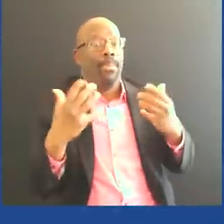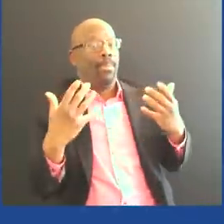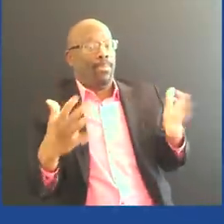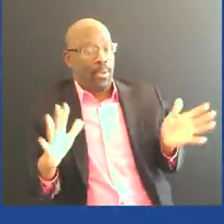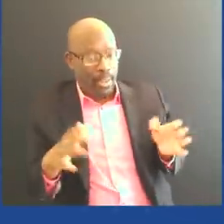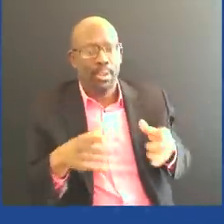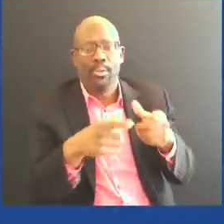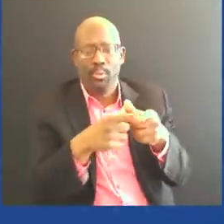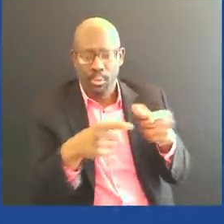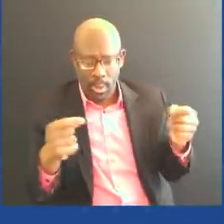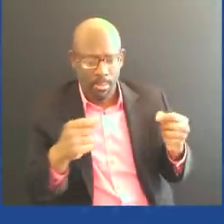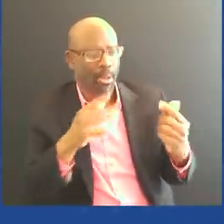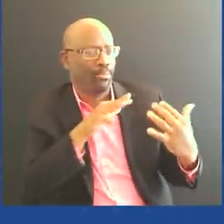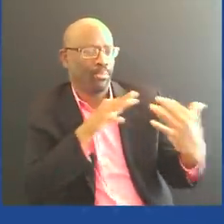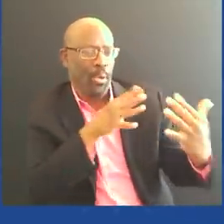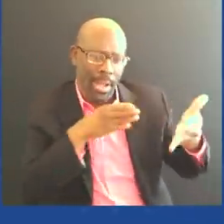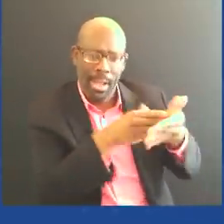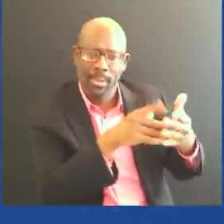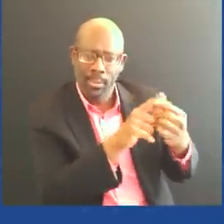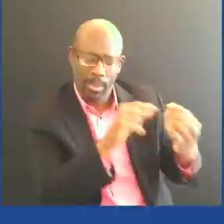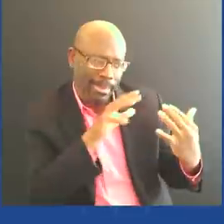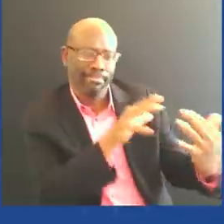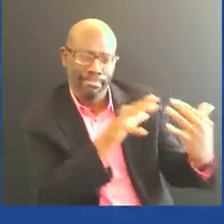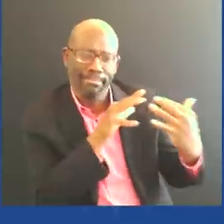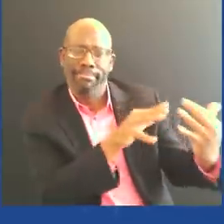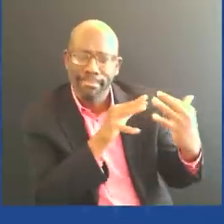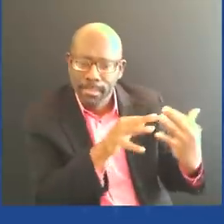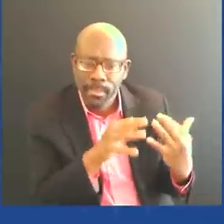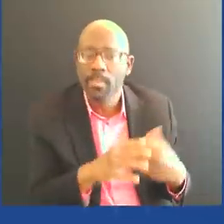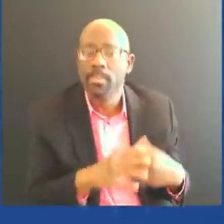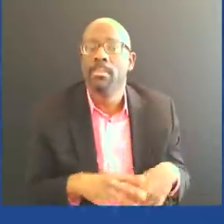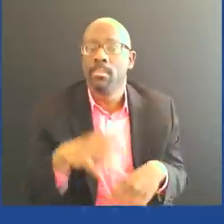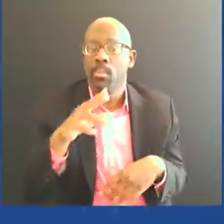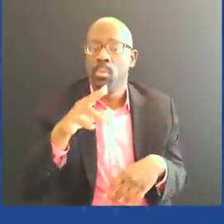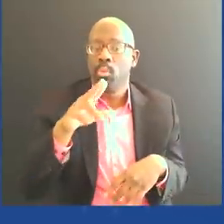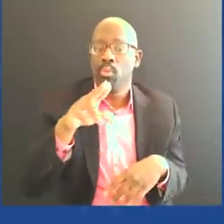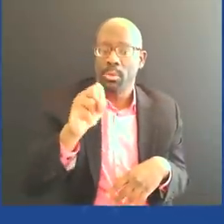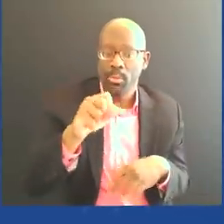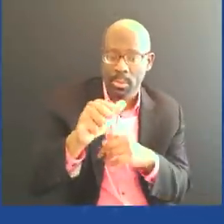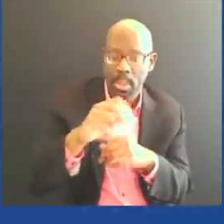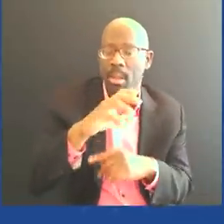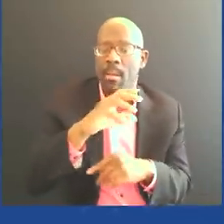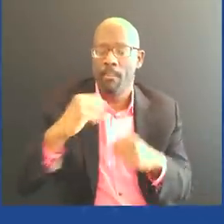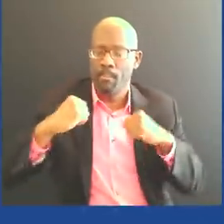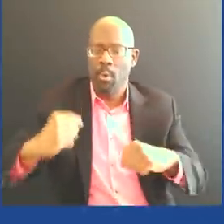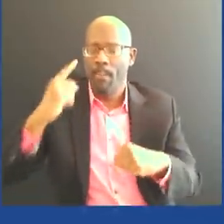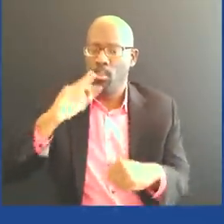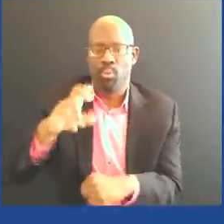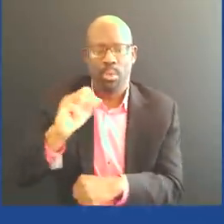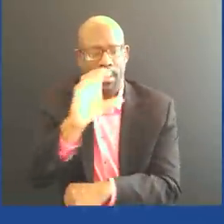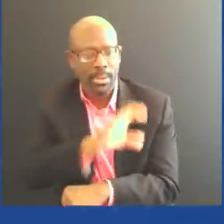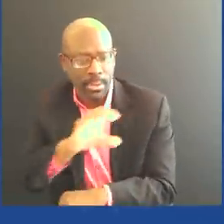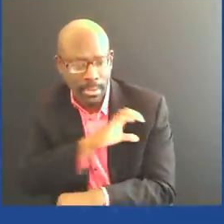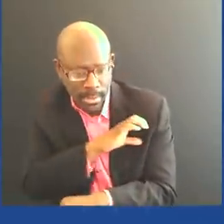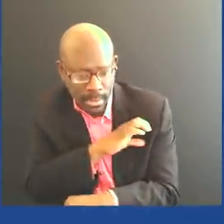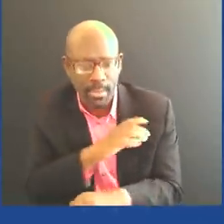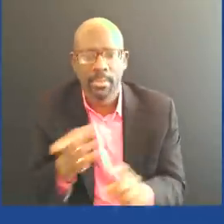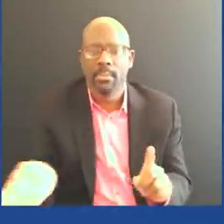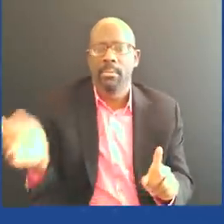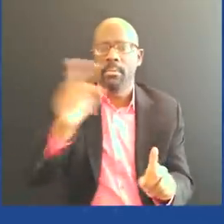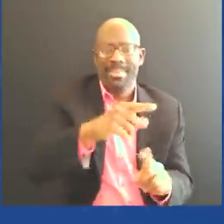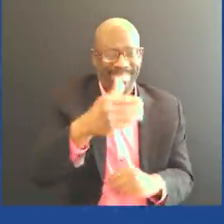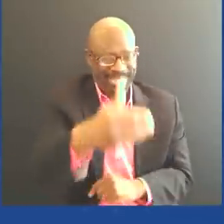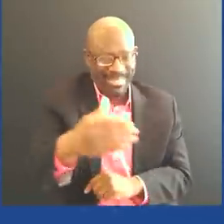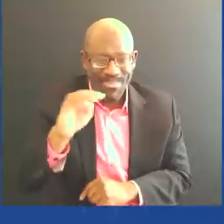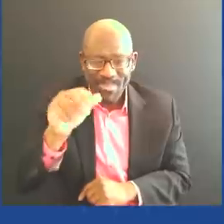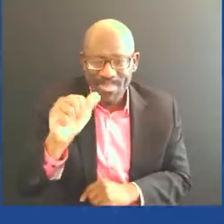protected the lives of United States citizens and American interests. On 15 May 1869, her name was changed to Delaware,